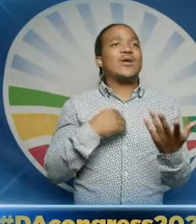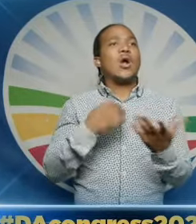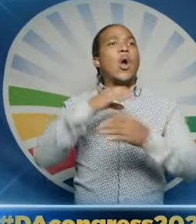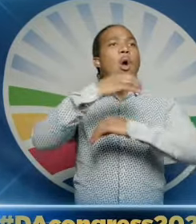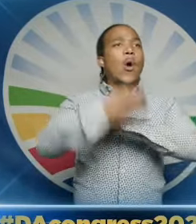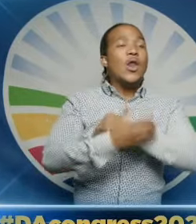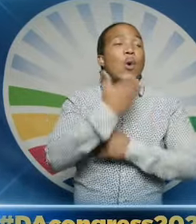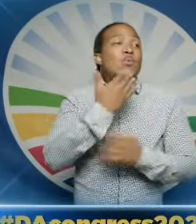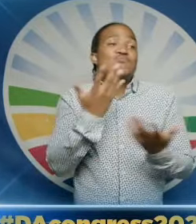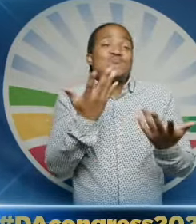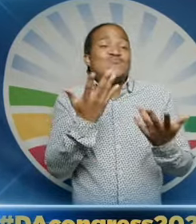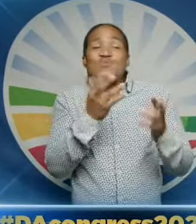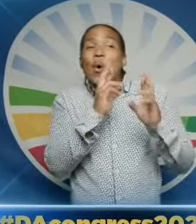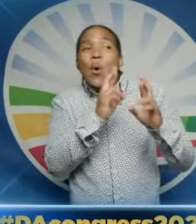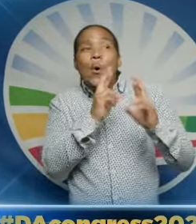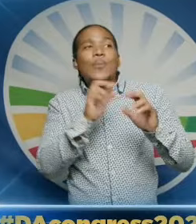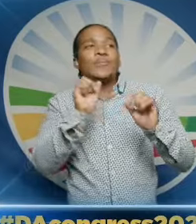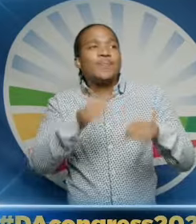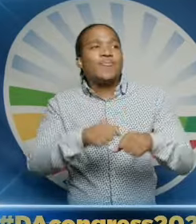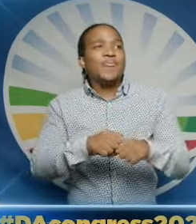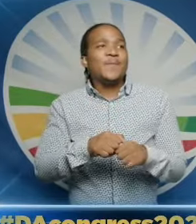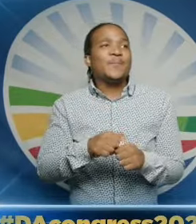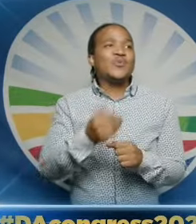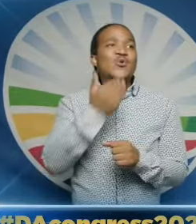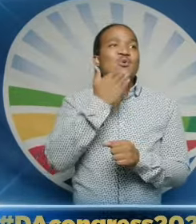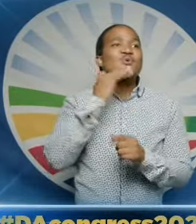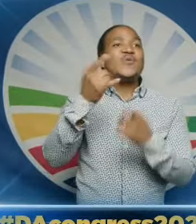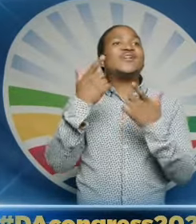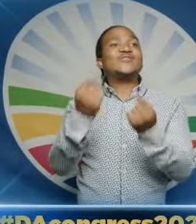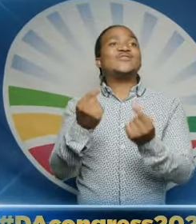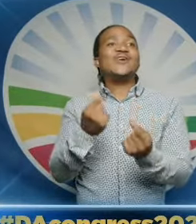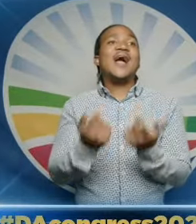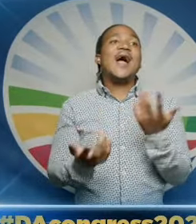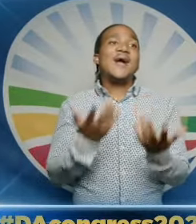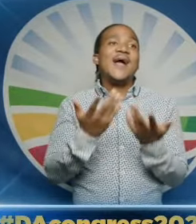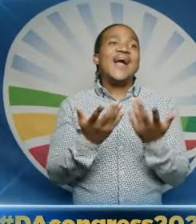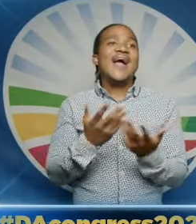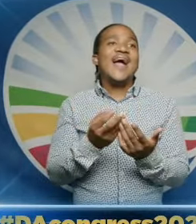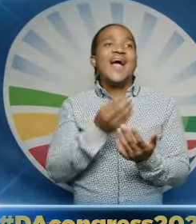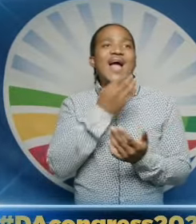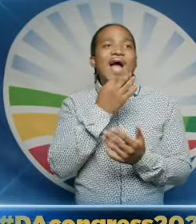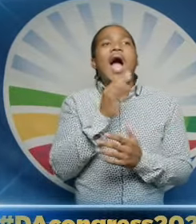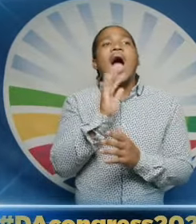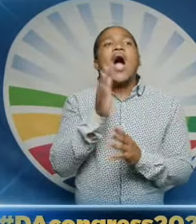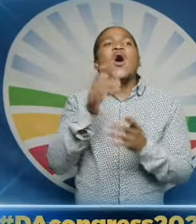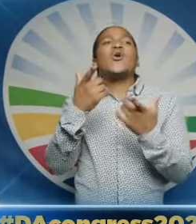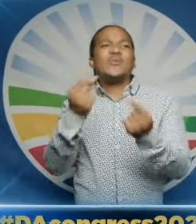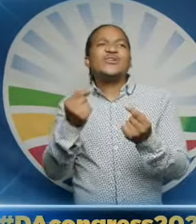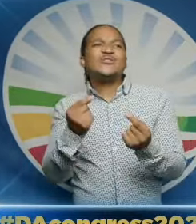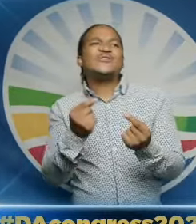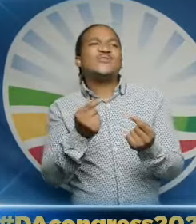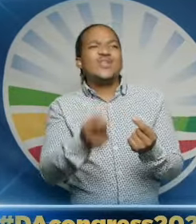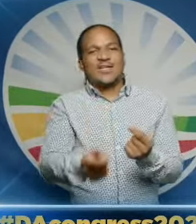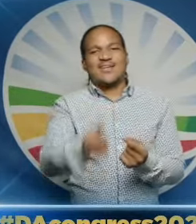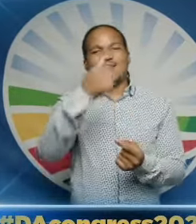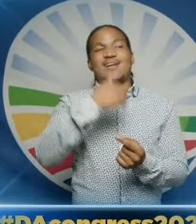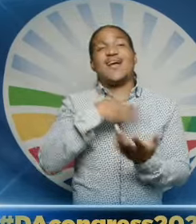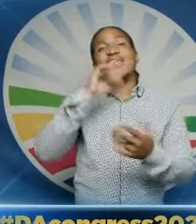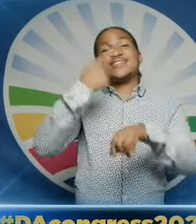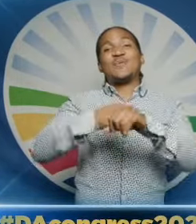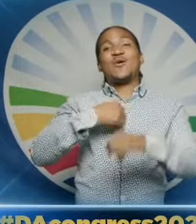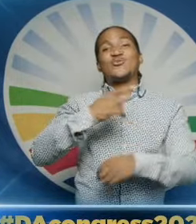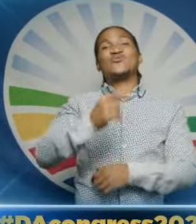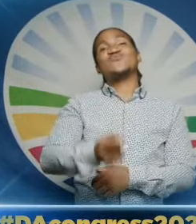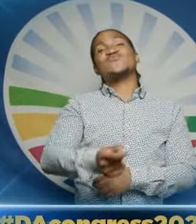Who knows? So, yeah. And we'll be the ones doing the candidate speeches. I'll be throwing the coin. I'll be tossing